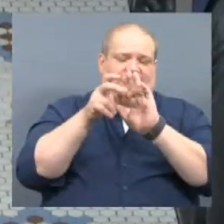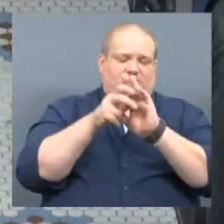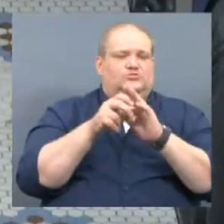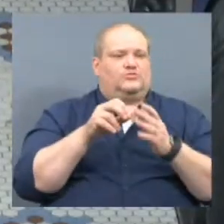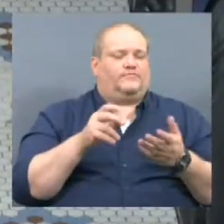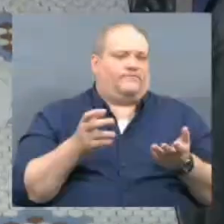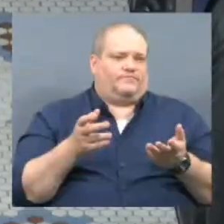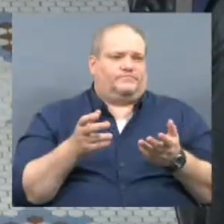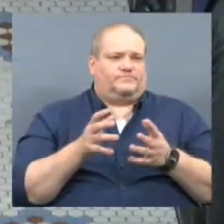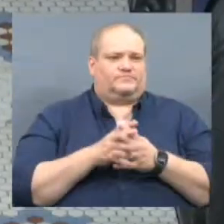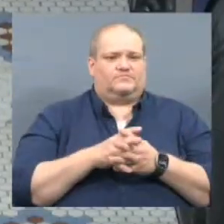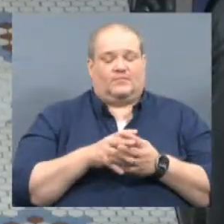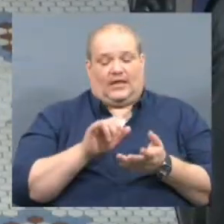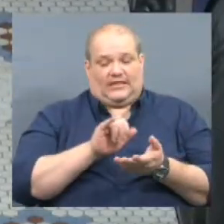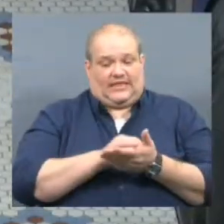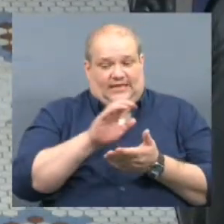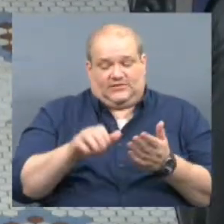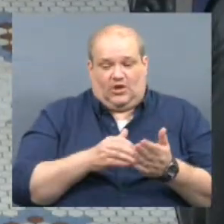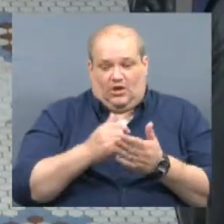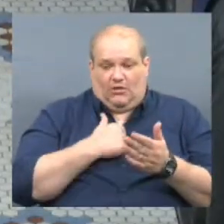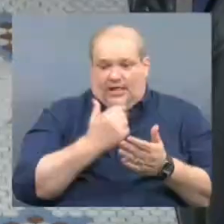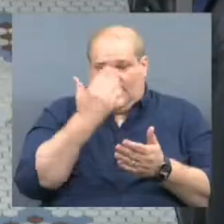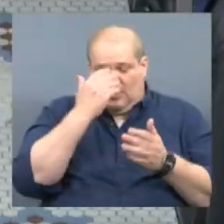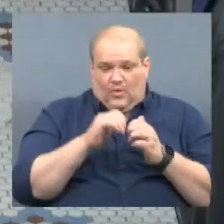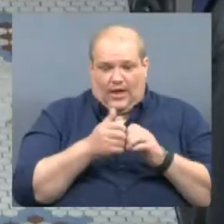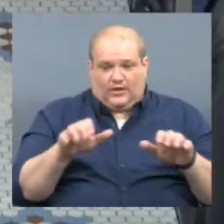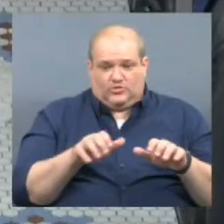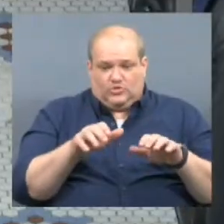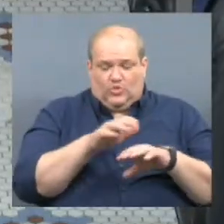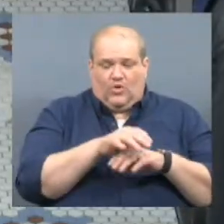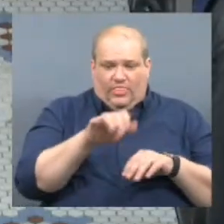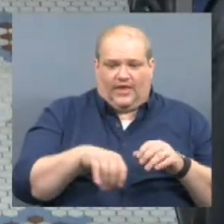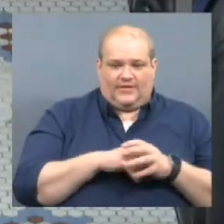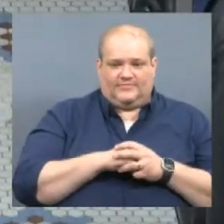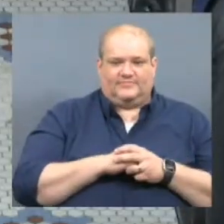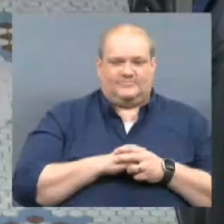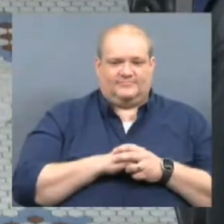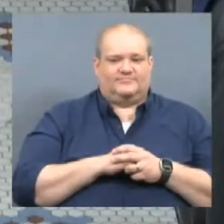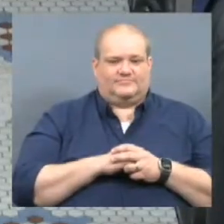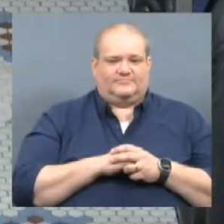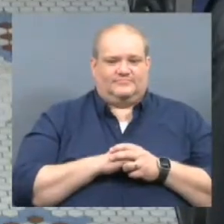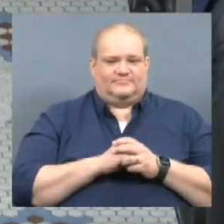all, that's all I know how to do on that. And just.